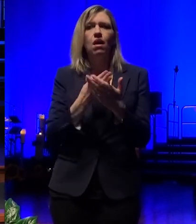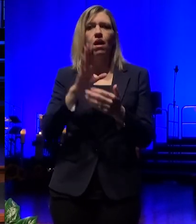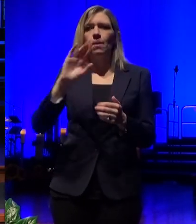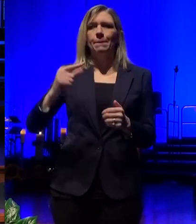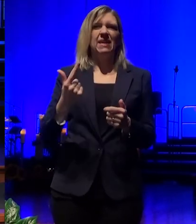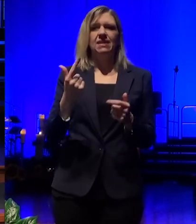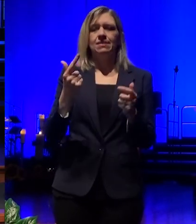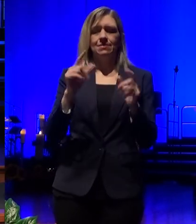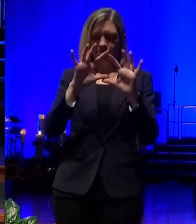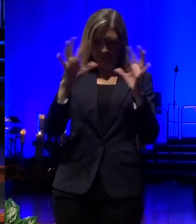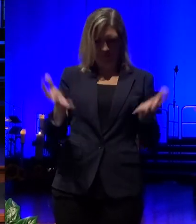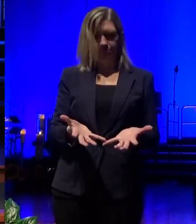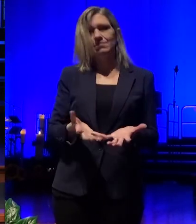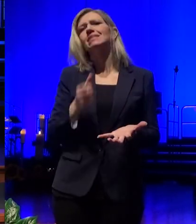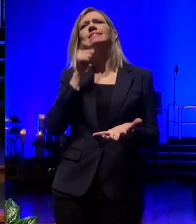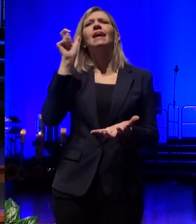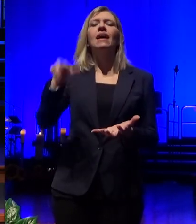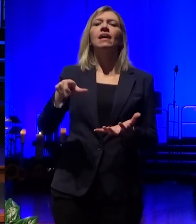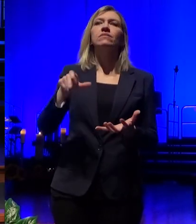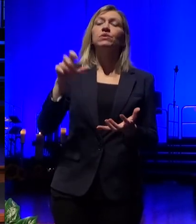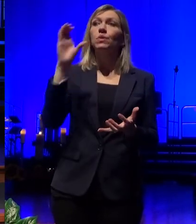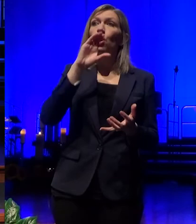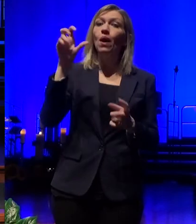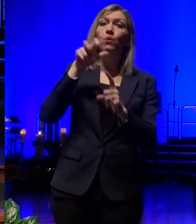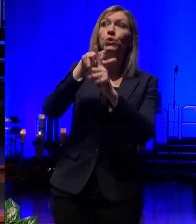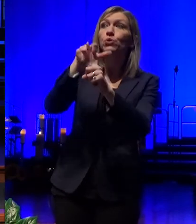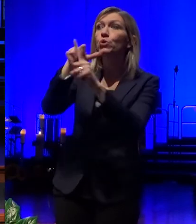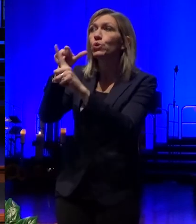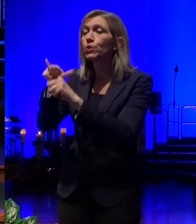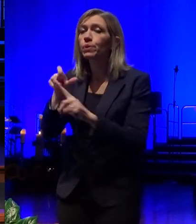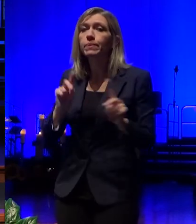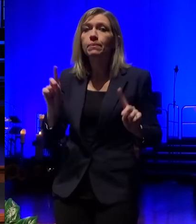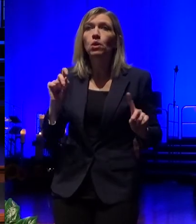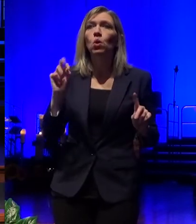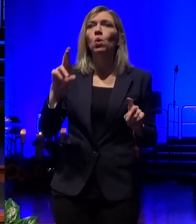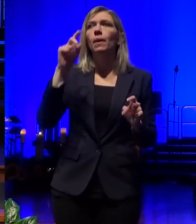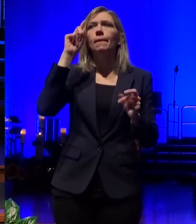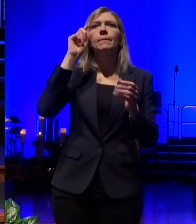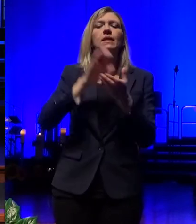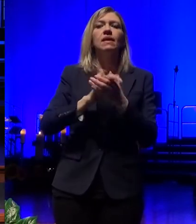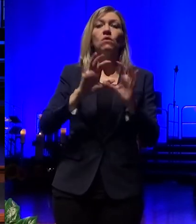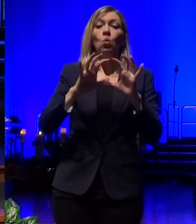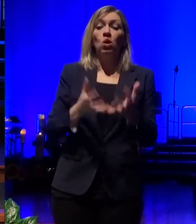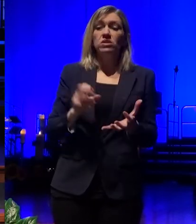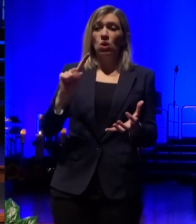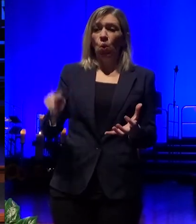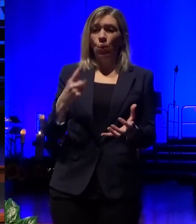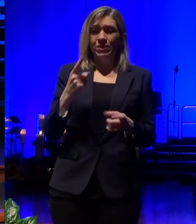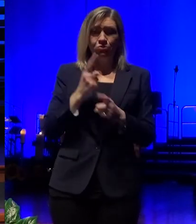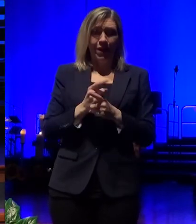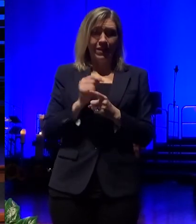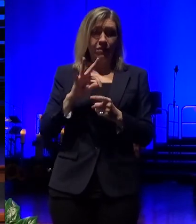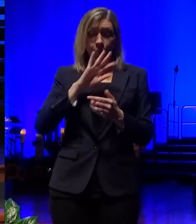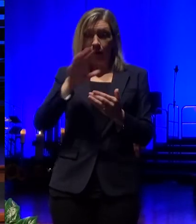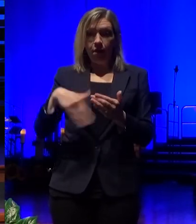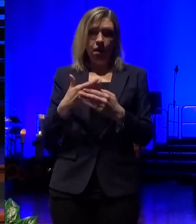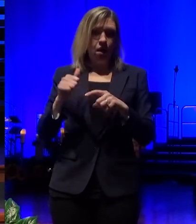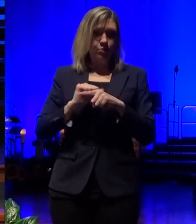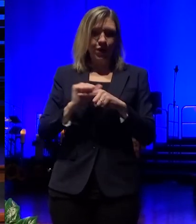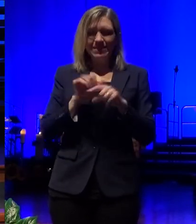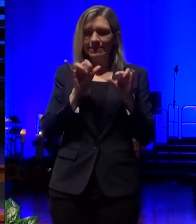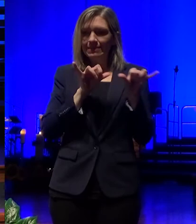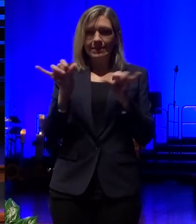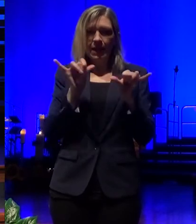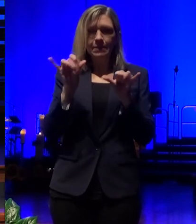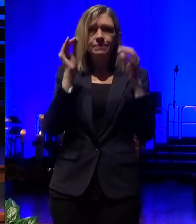everywhere, that I did not have to go out and recruit or believe that the world will only be right if everyone is practicing this